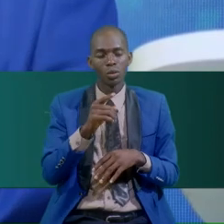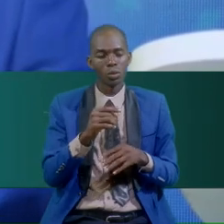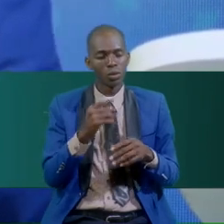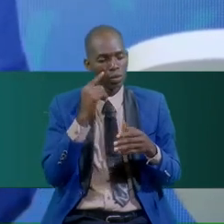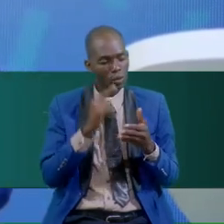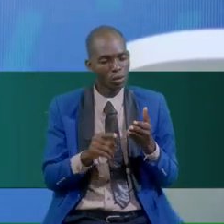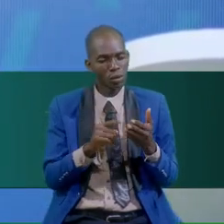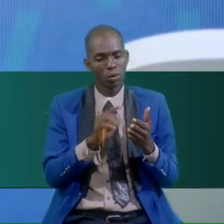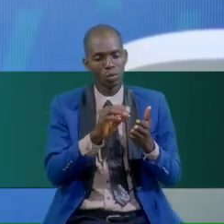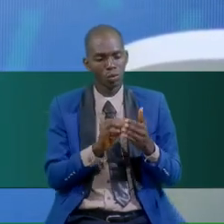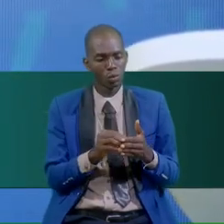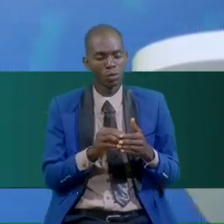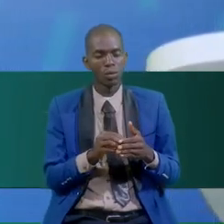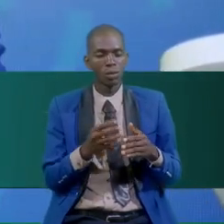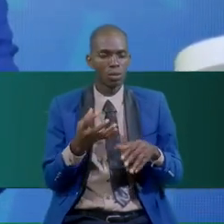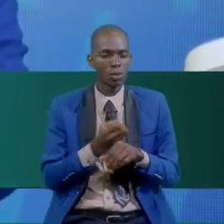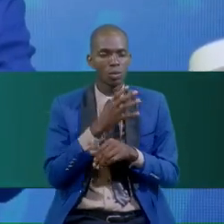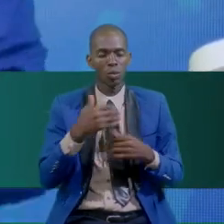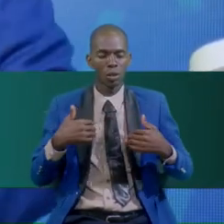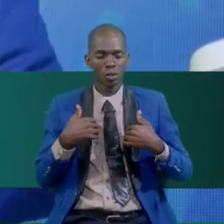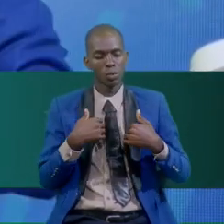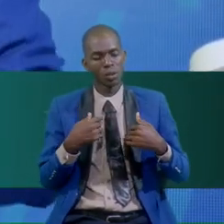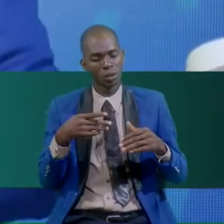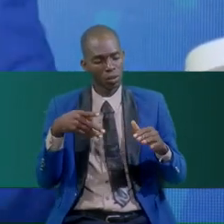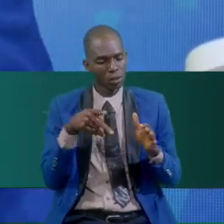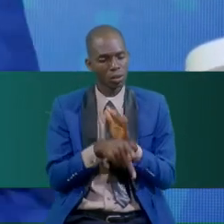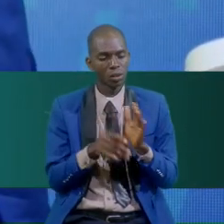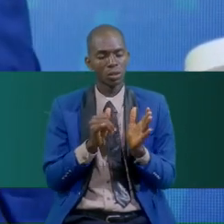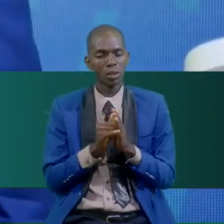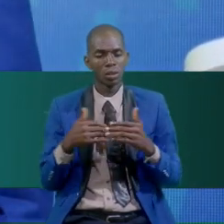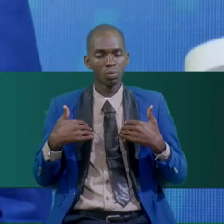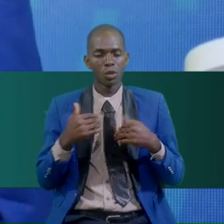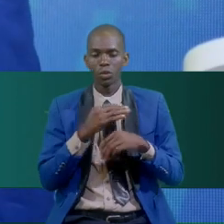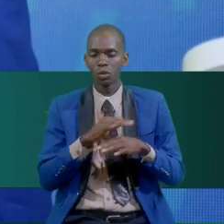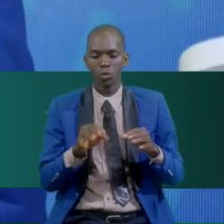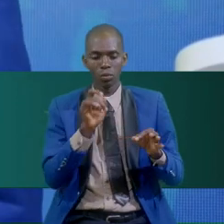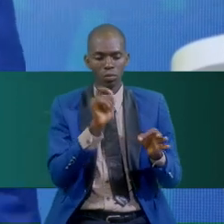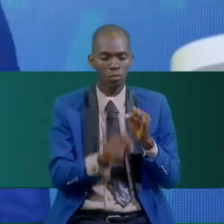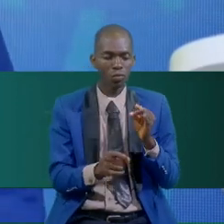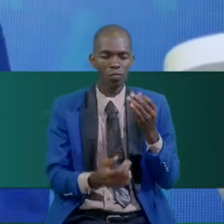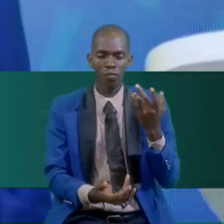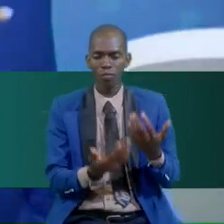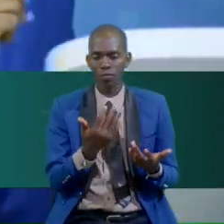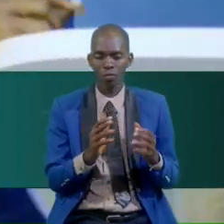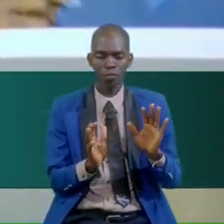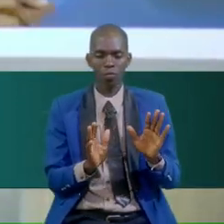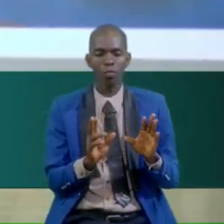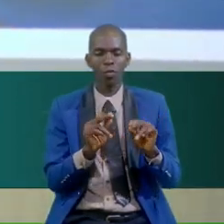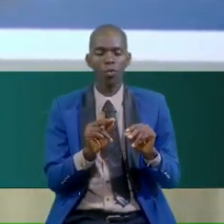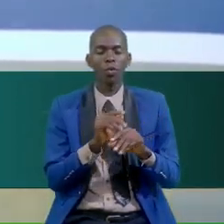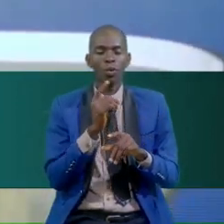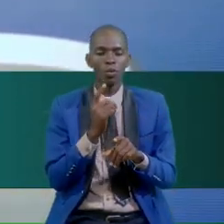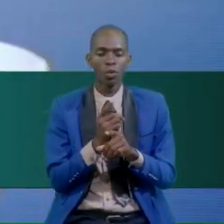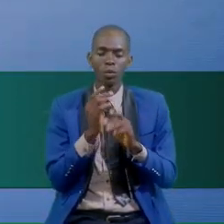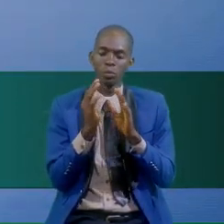kill, but don't put any fire. And then pray to your God, Baal, because he's supposed to